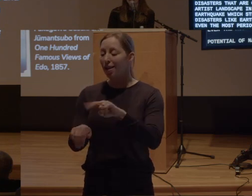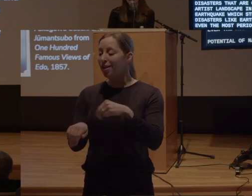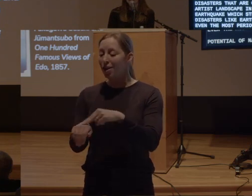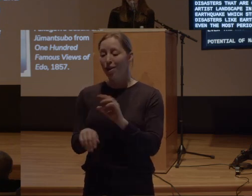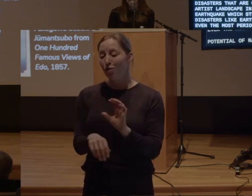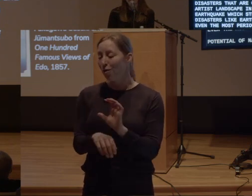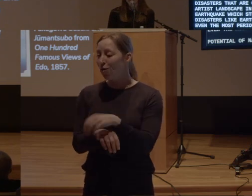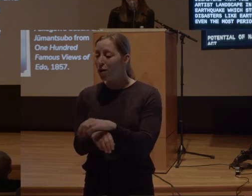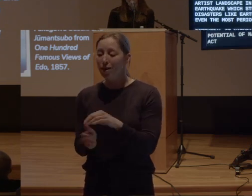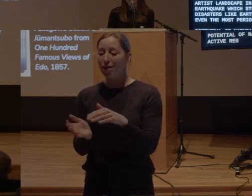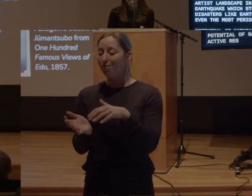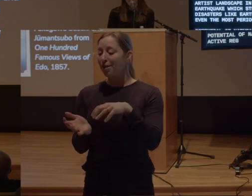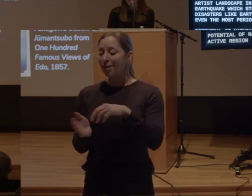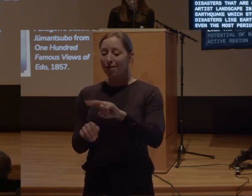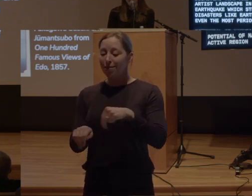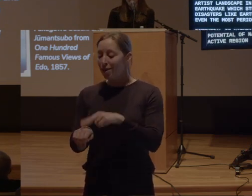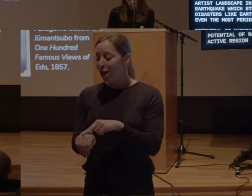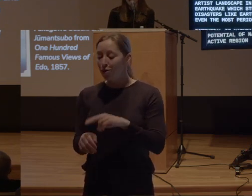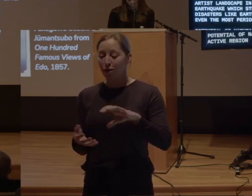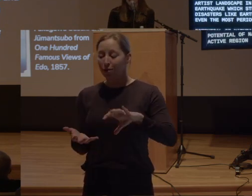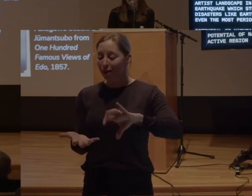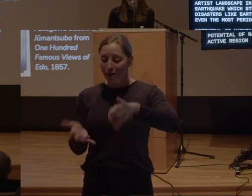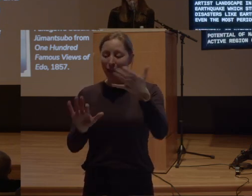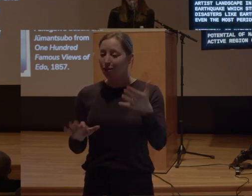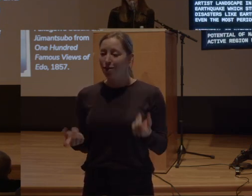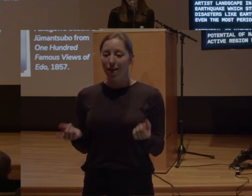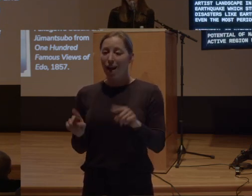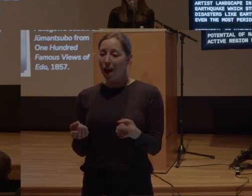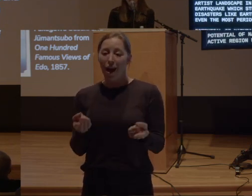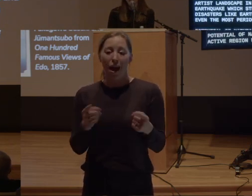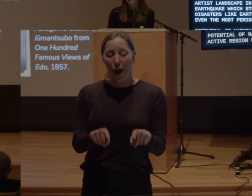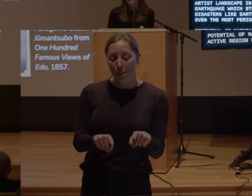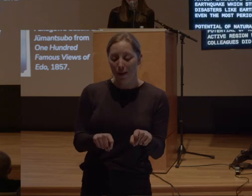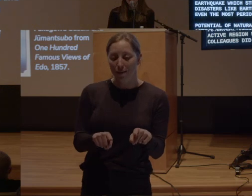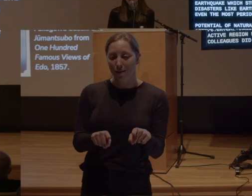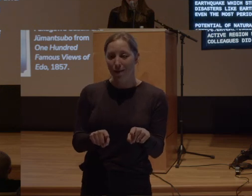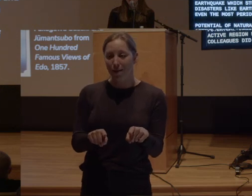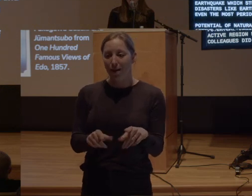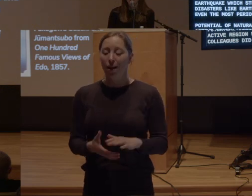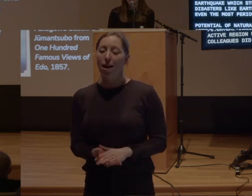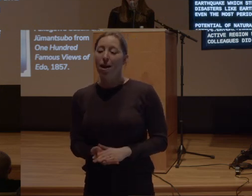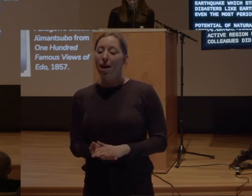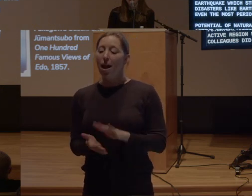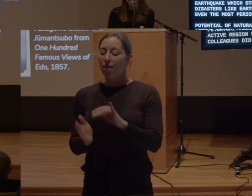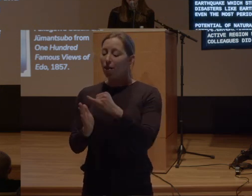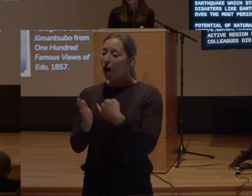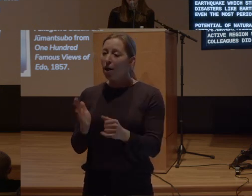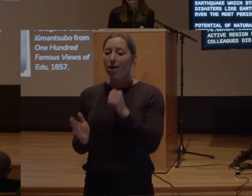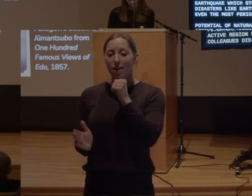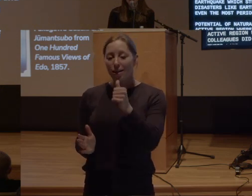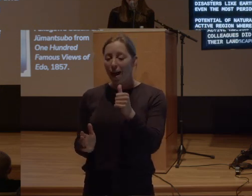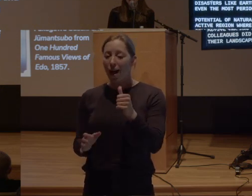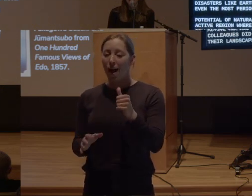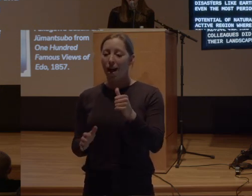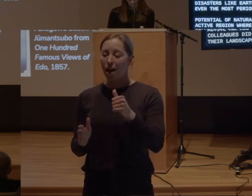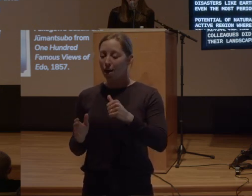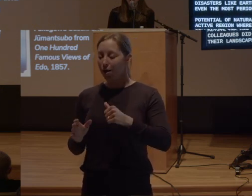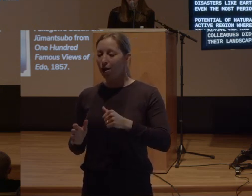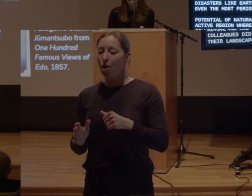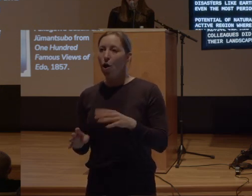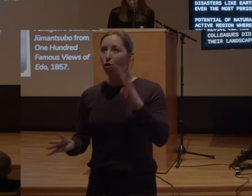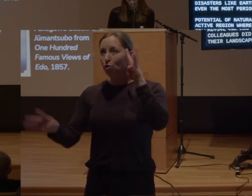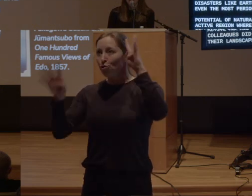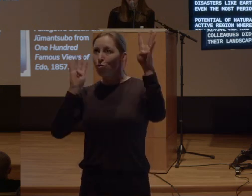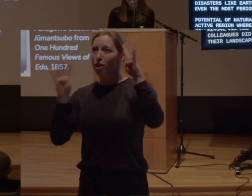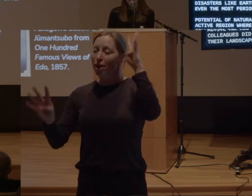seismically active region. While Hiroshige and his colleagues did not make disaster a feature of their landscape prints, the